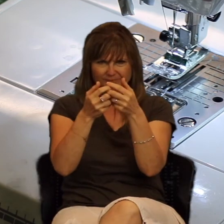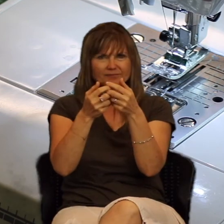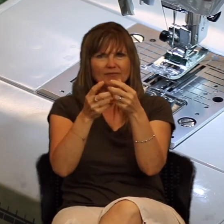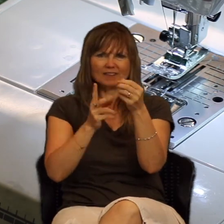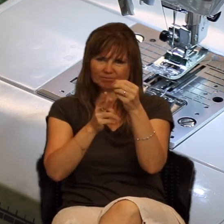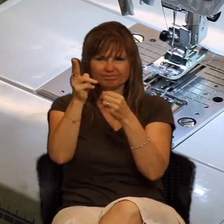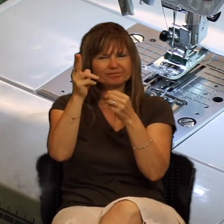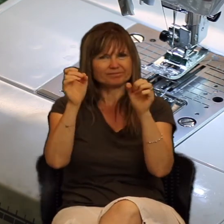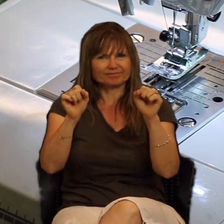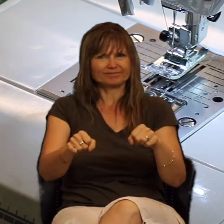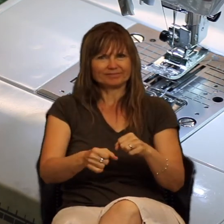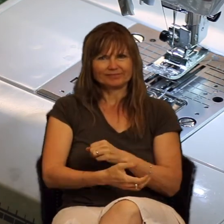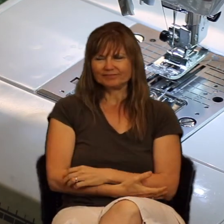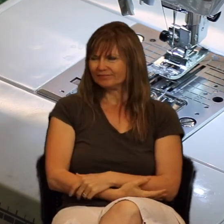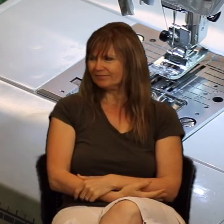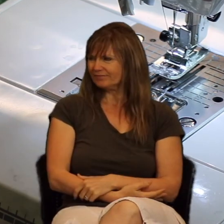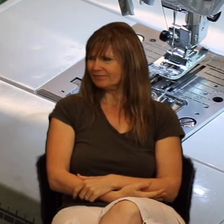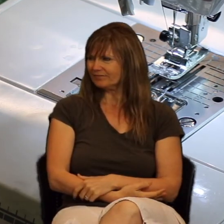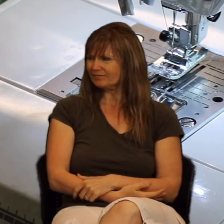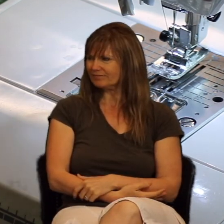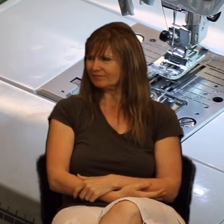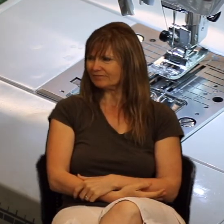trim.